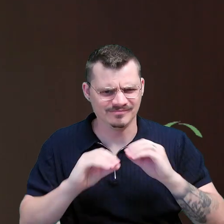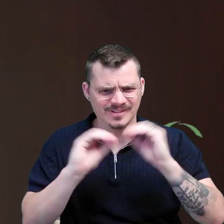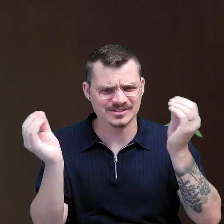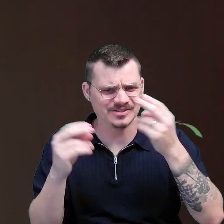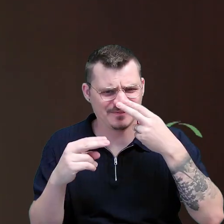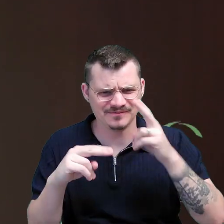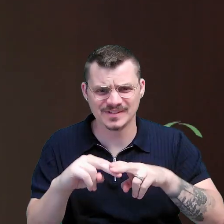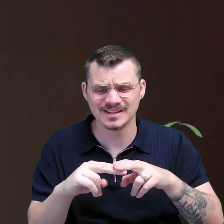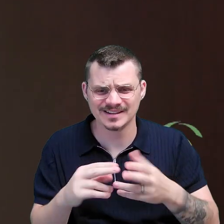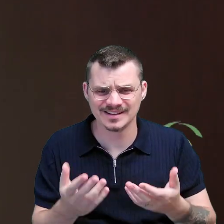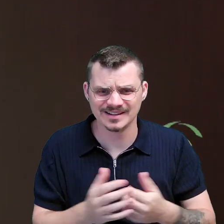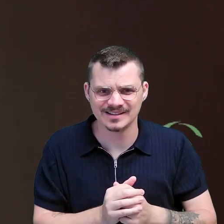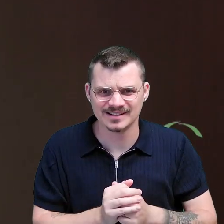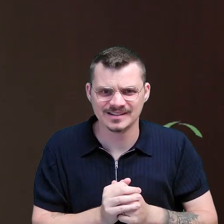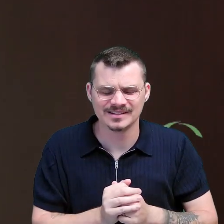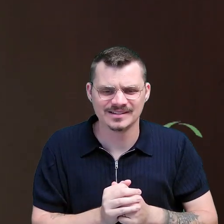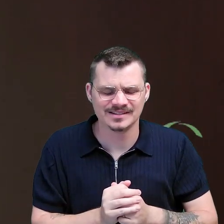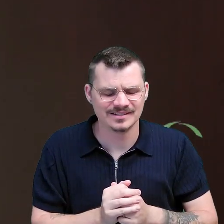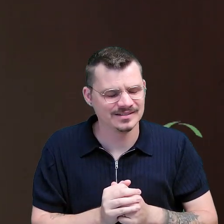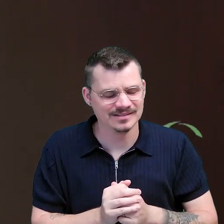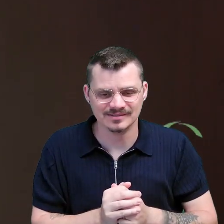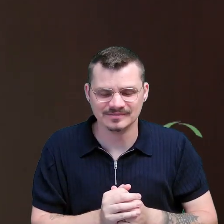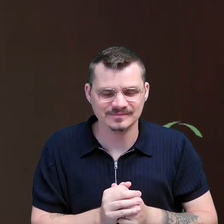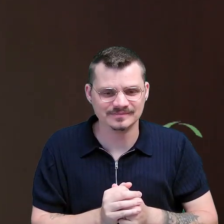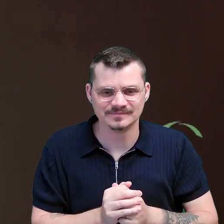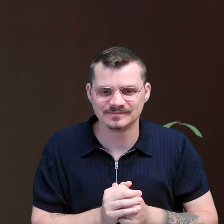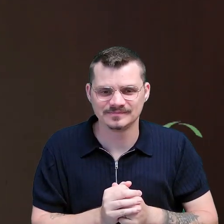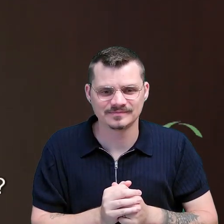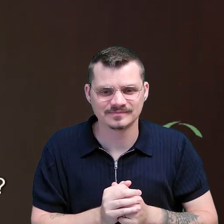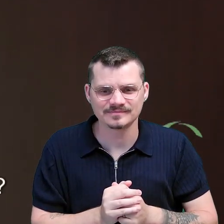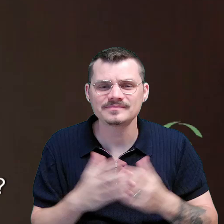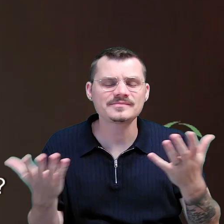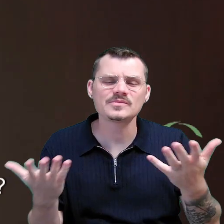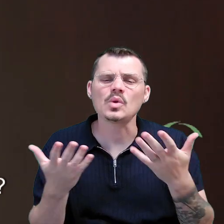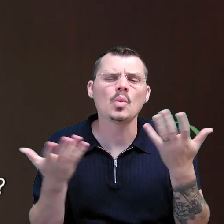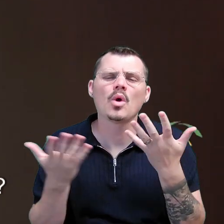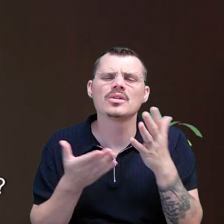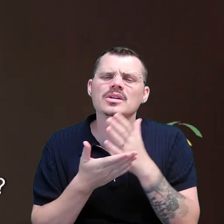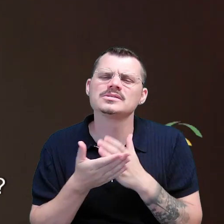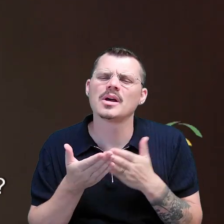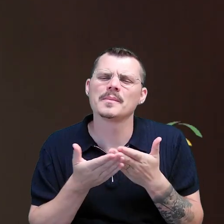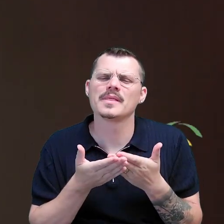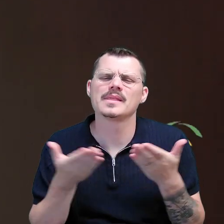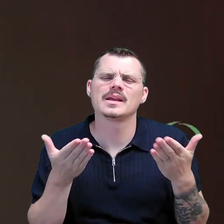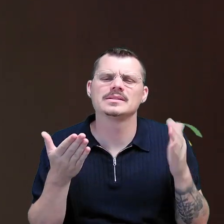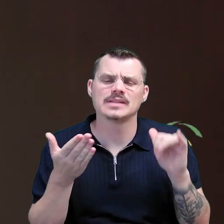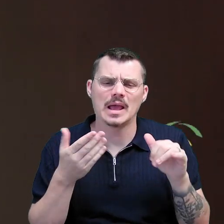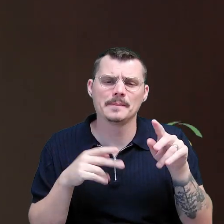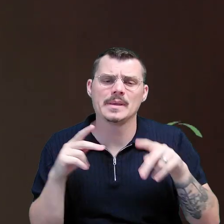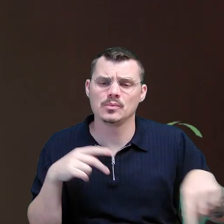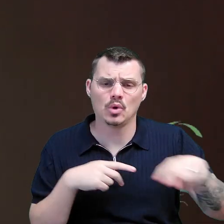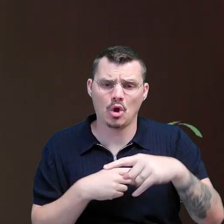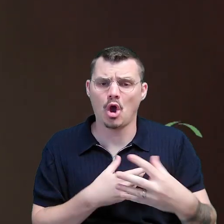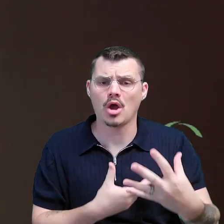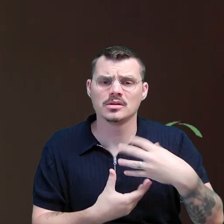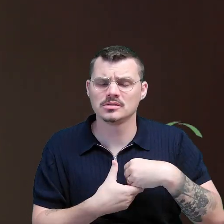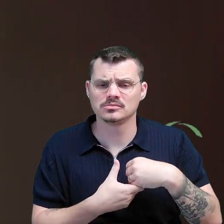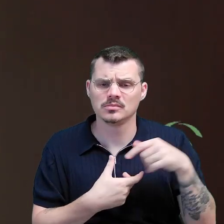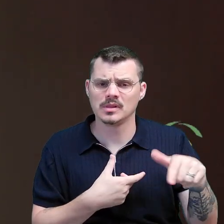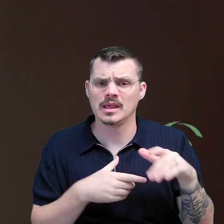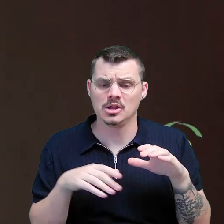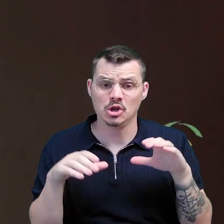fun. I mean, for goodness sake. So what are some of the things people with autism